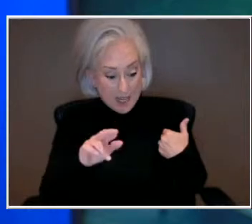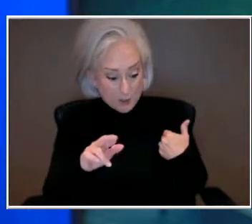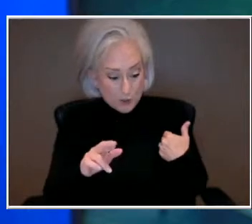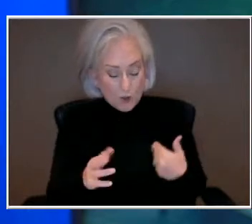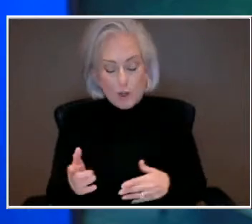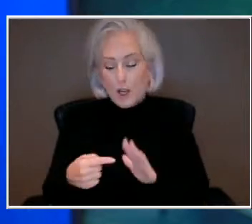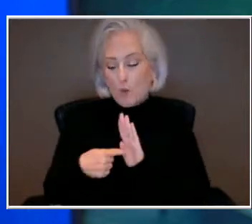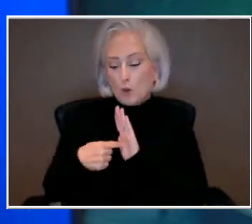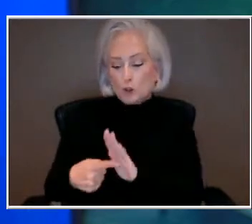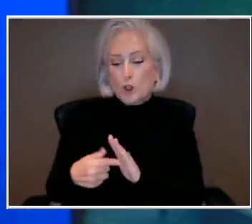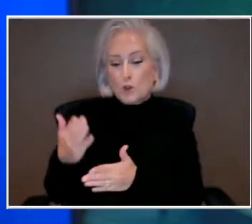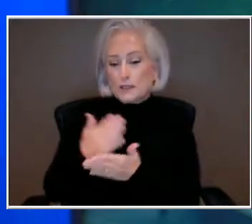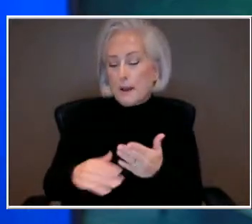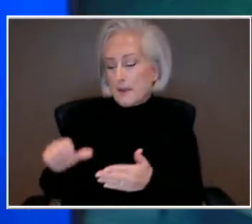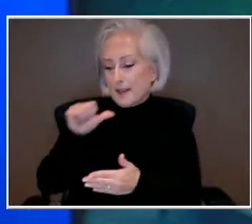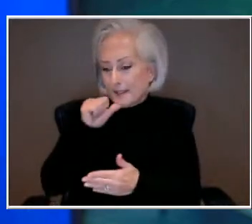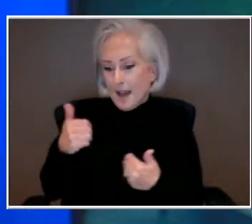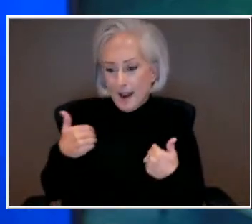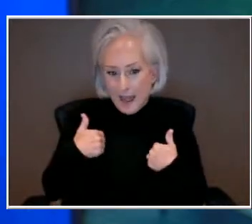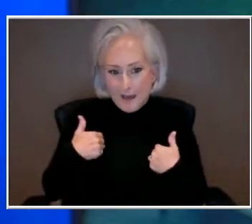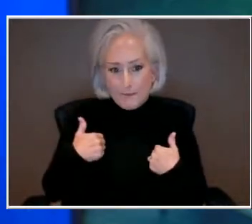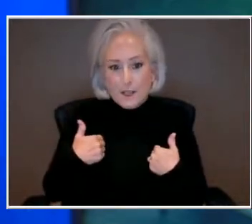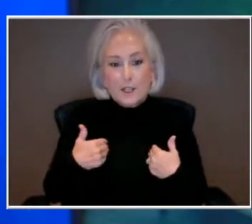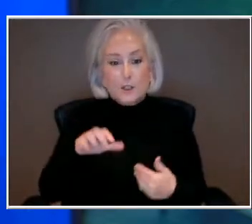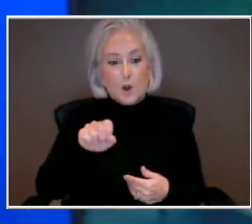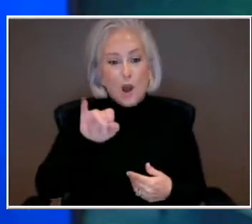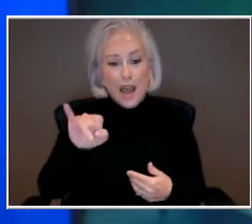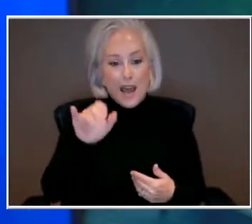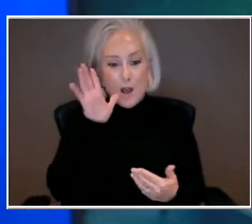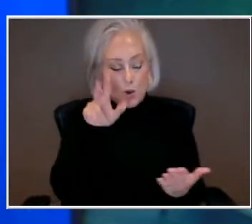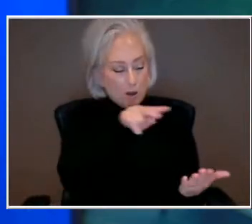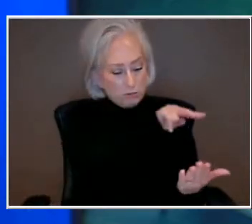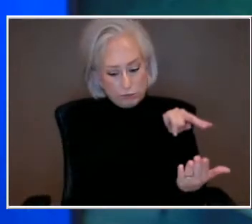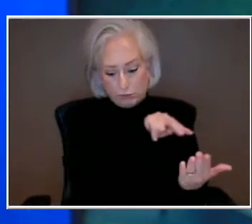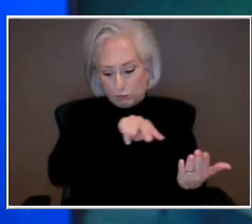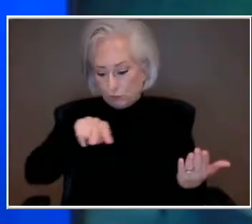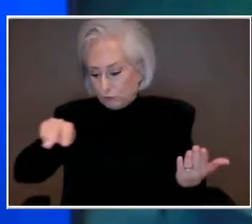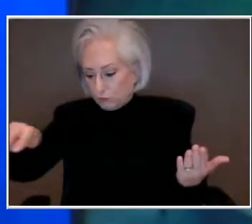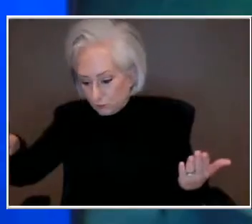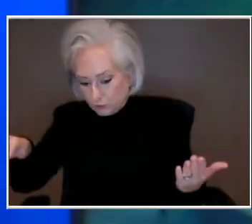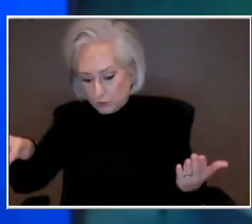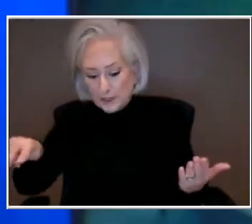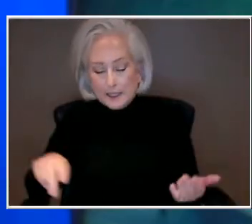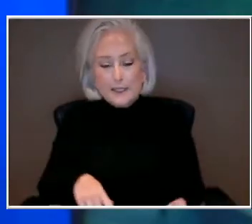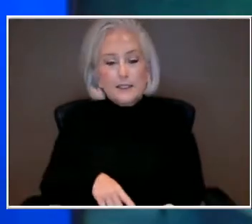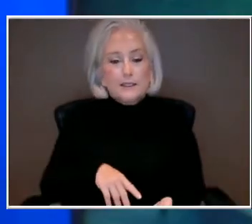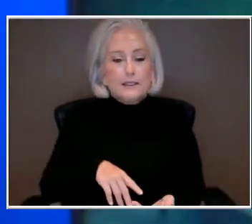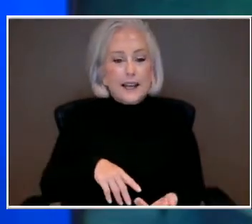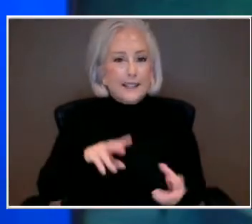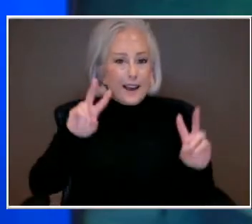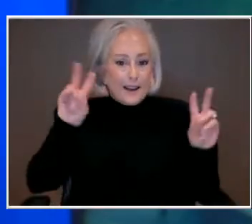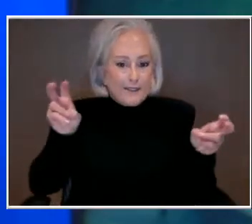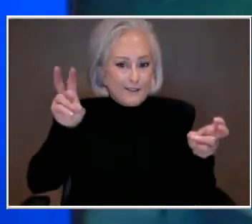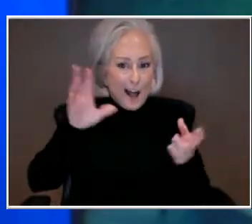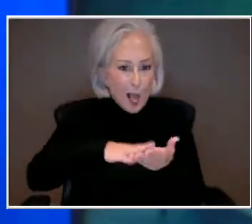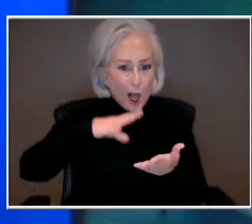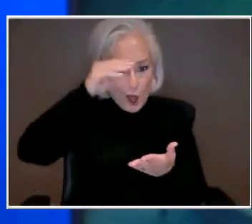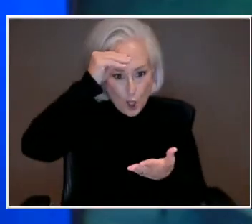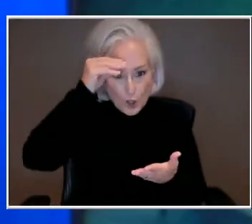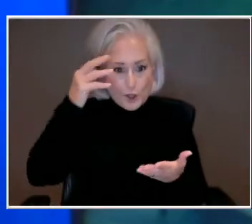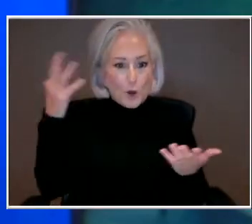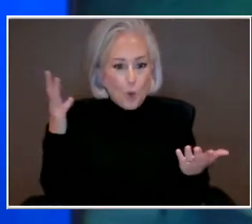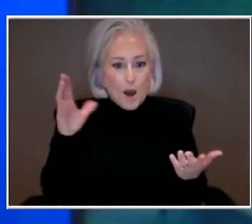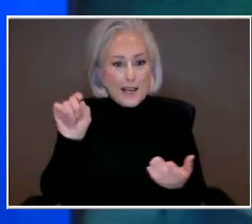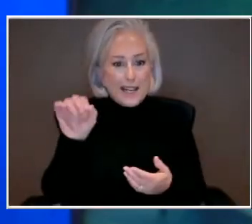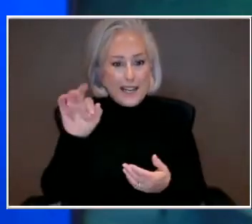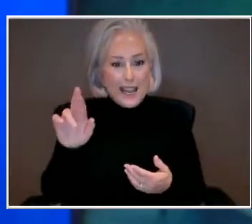at tons and tons and tons of mammograms until it has kind of learned or has an idea of this is what cancer looks like. So that specific